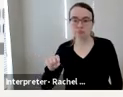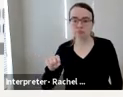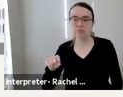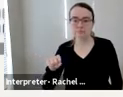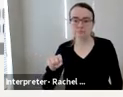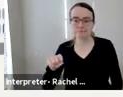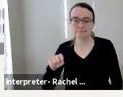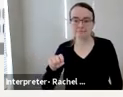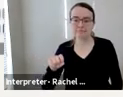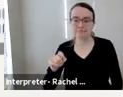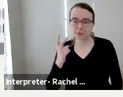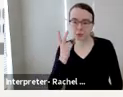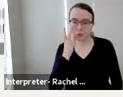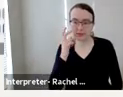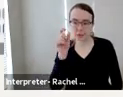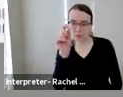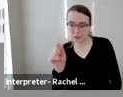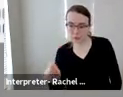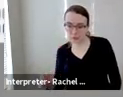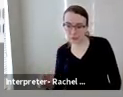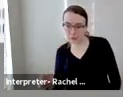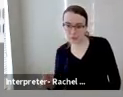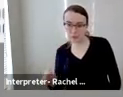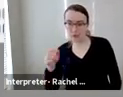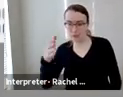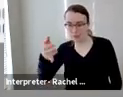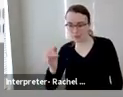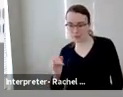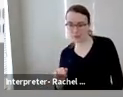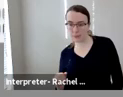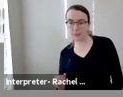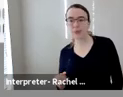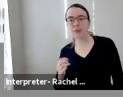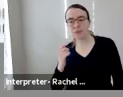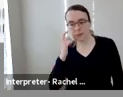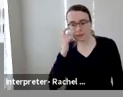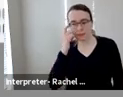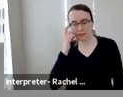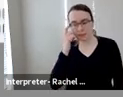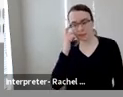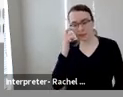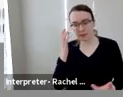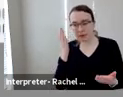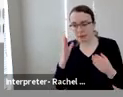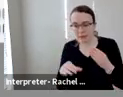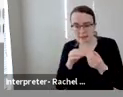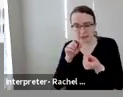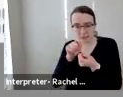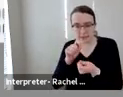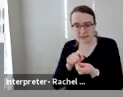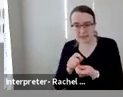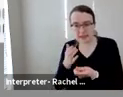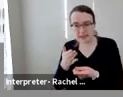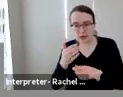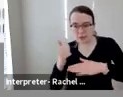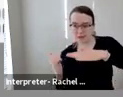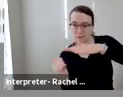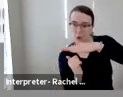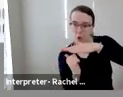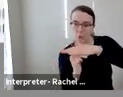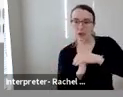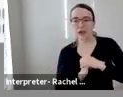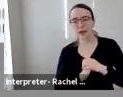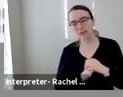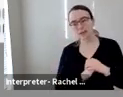out, and you'd see it come out to over here, but you wouldn't see it there. Maybe there's a detail over here that's below it that